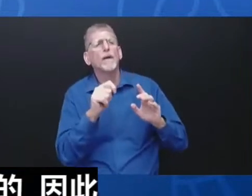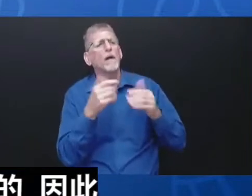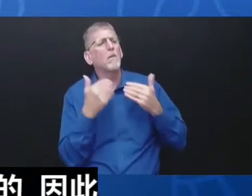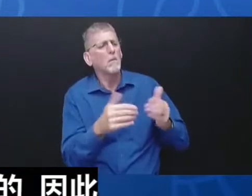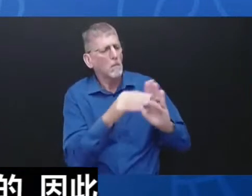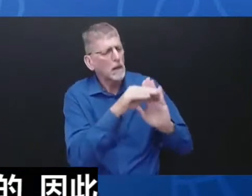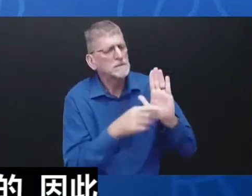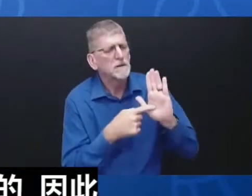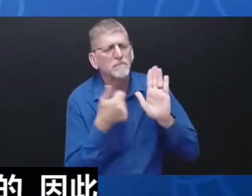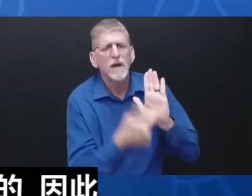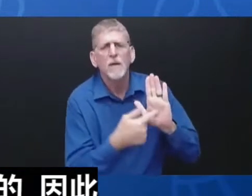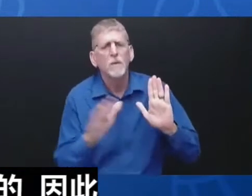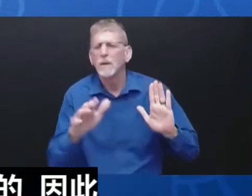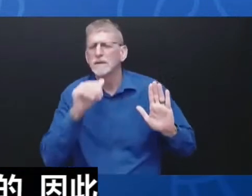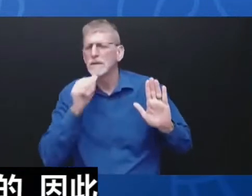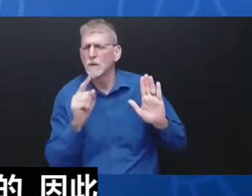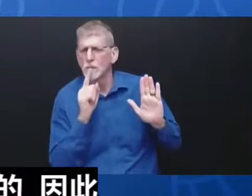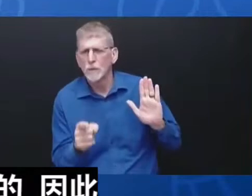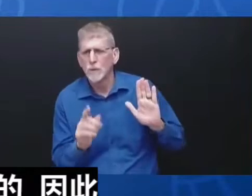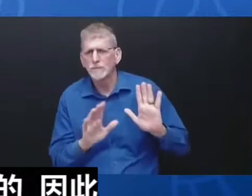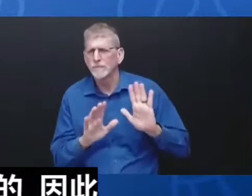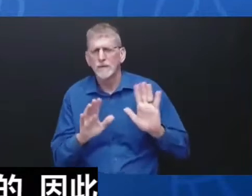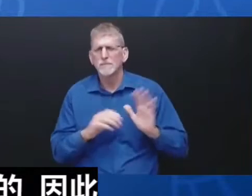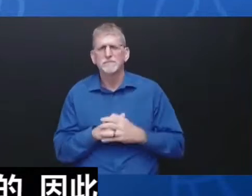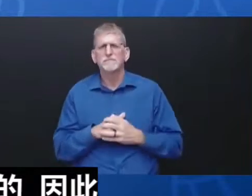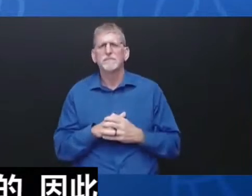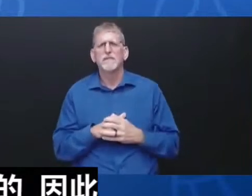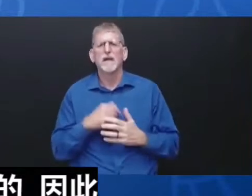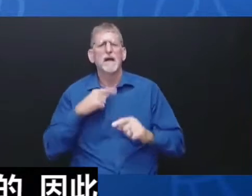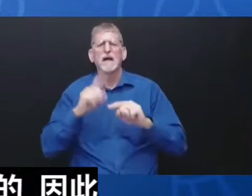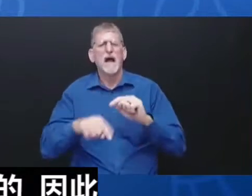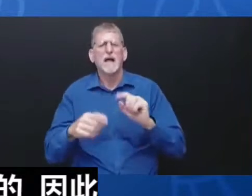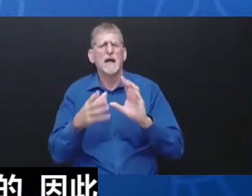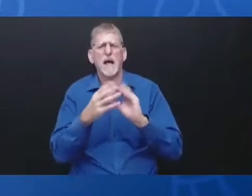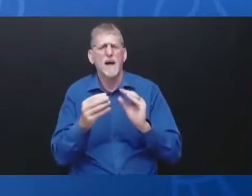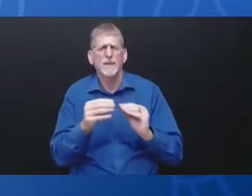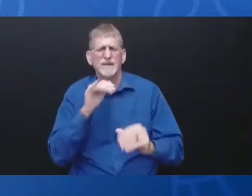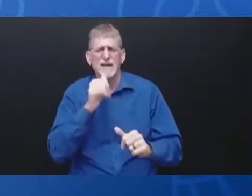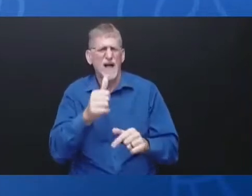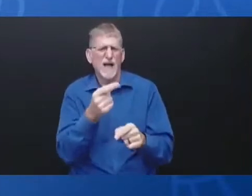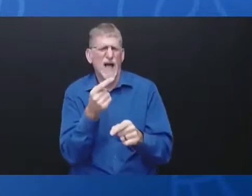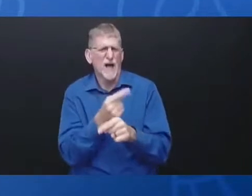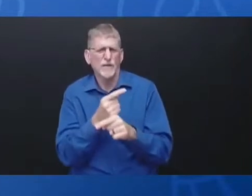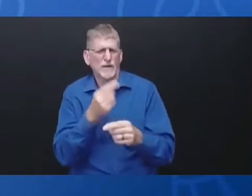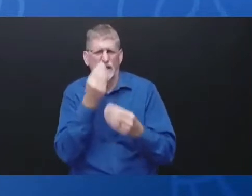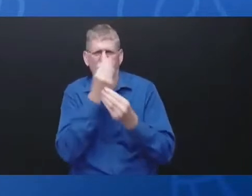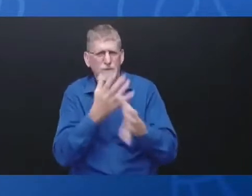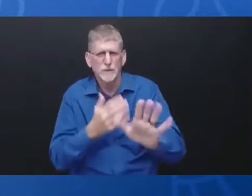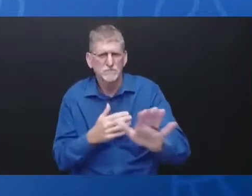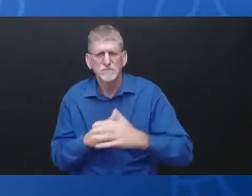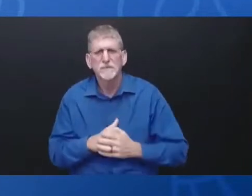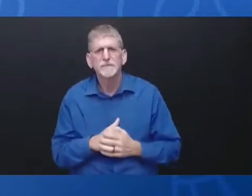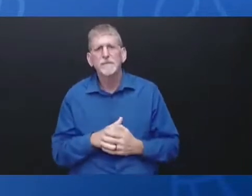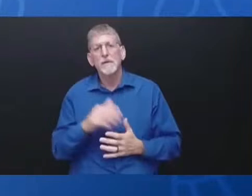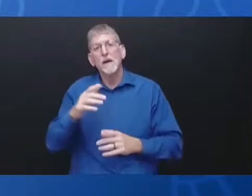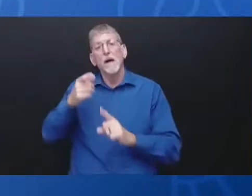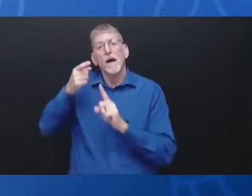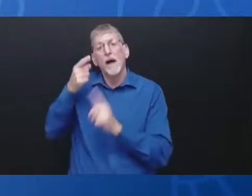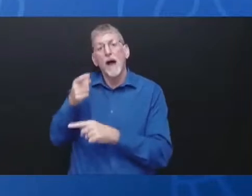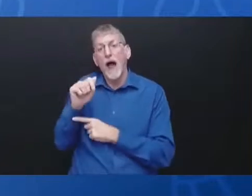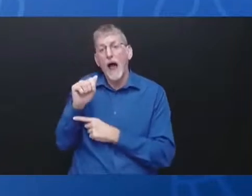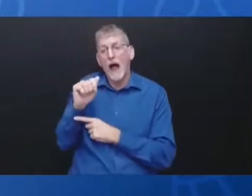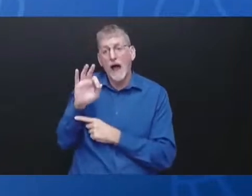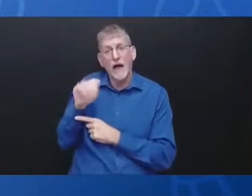certainly can't speak to because it's not accurate. When it comes to the nature of Afghanistan and those who've helped us,